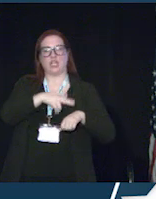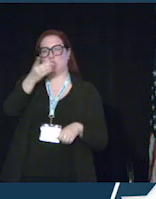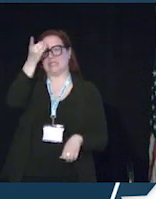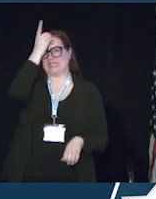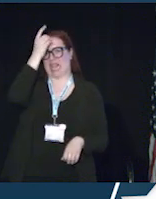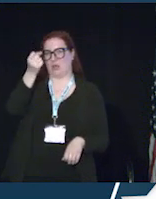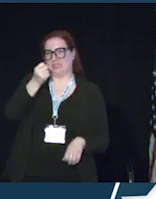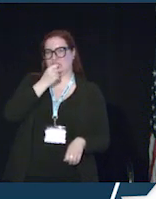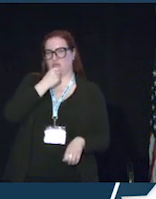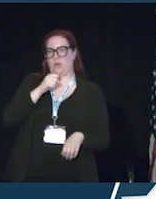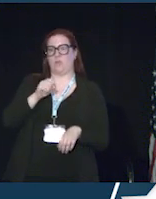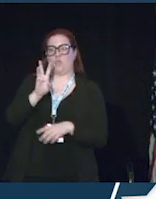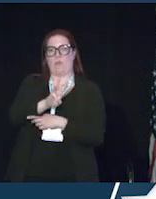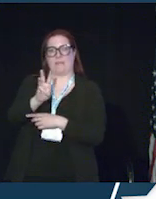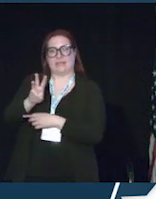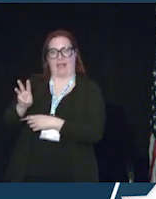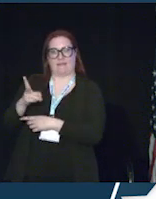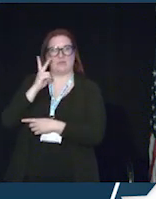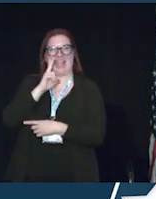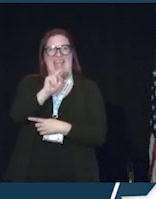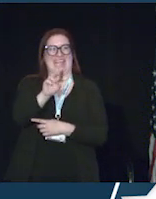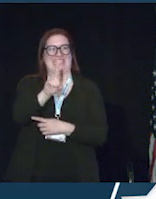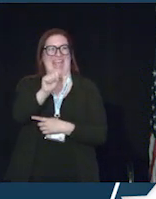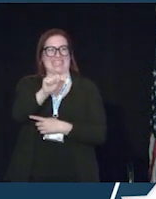Society's website at